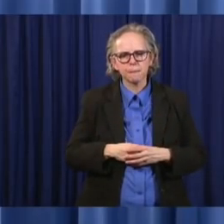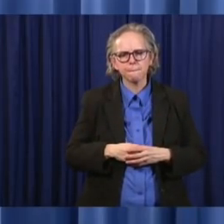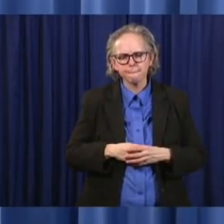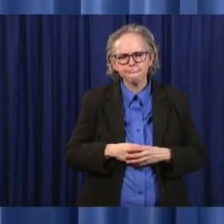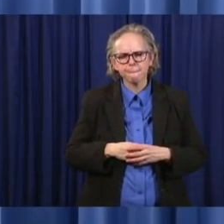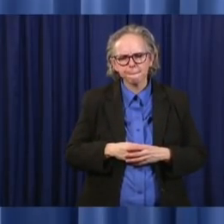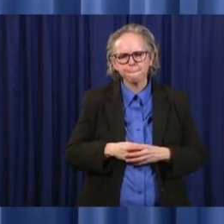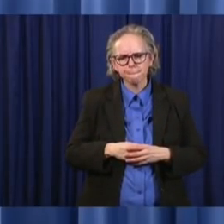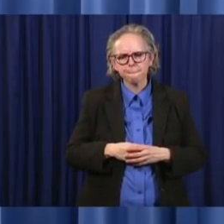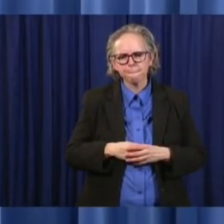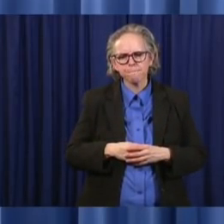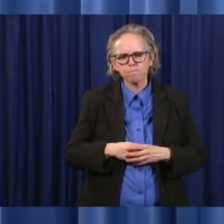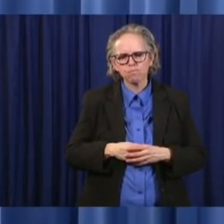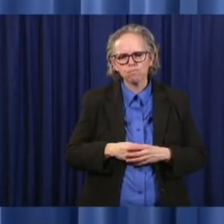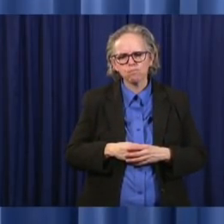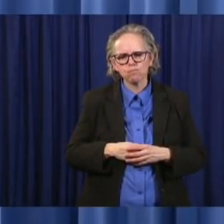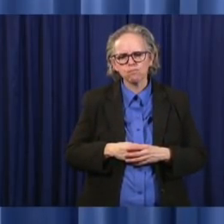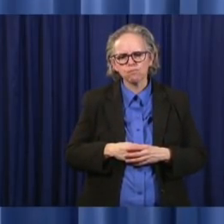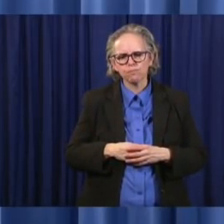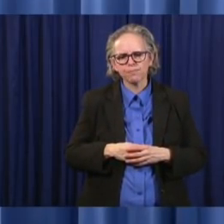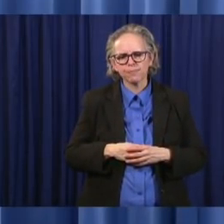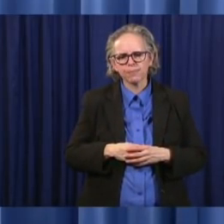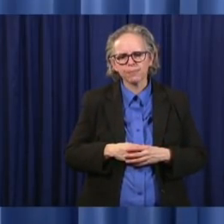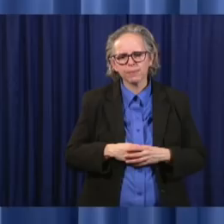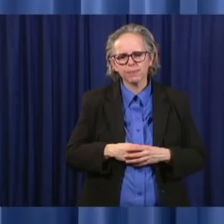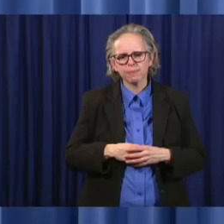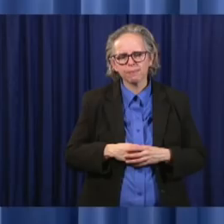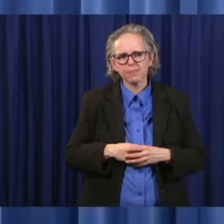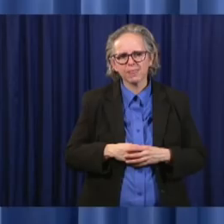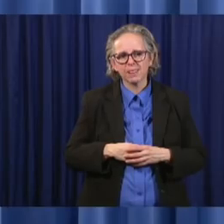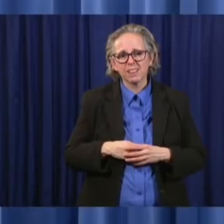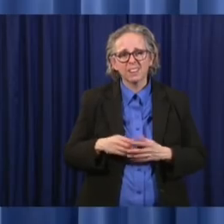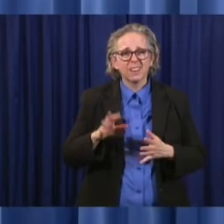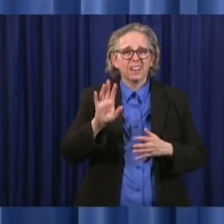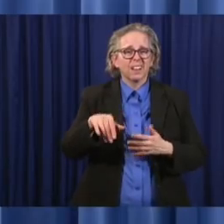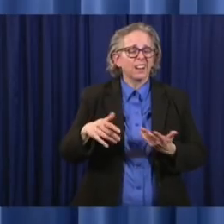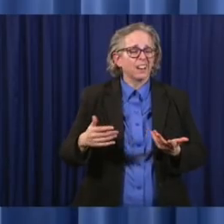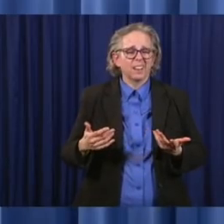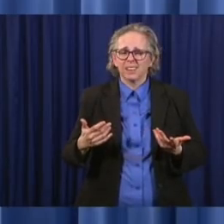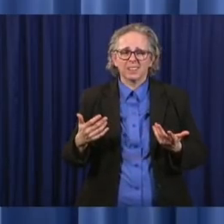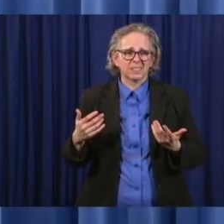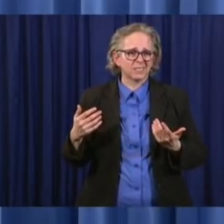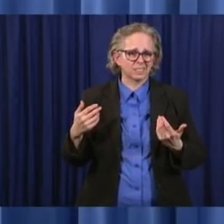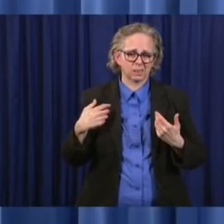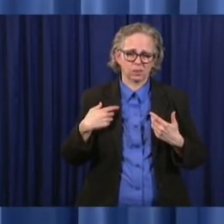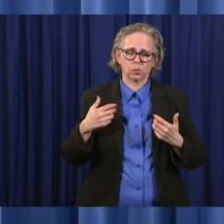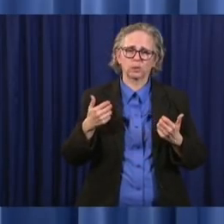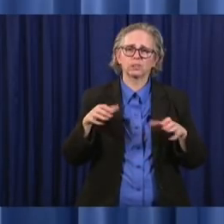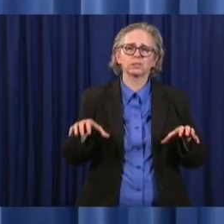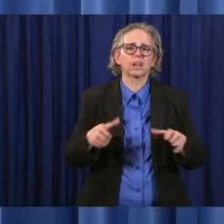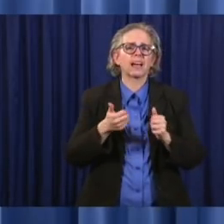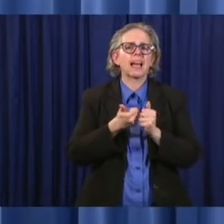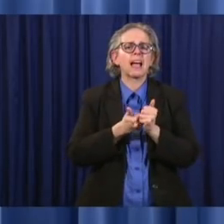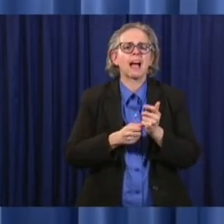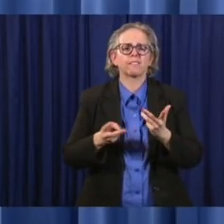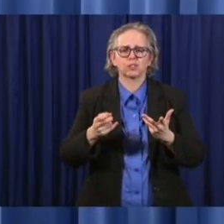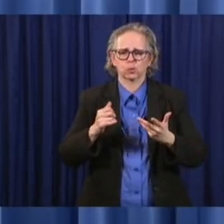I think that we have done everything we can to set things up for the workplace.